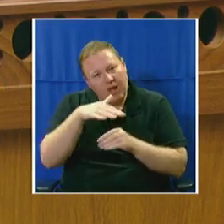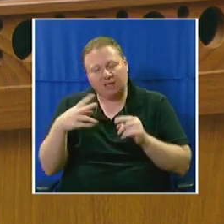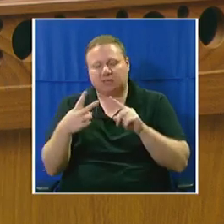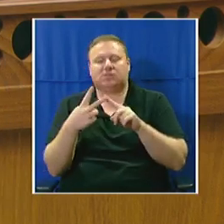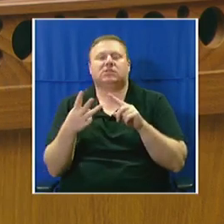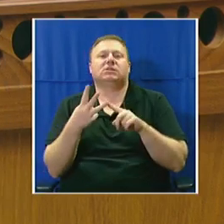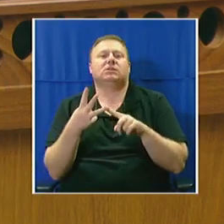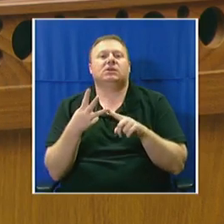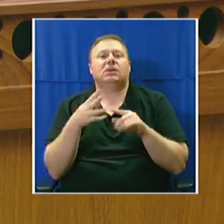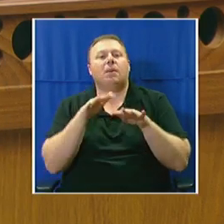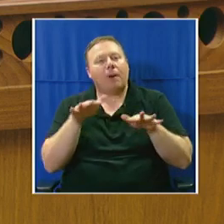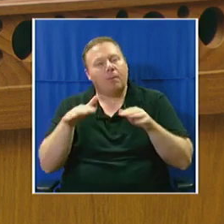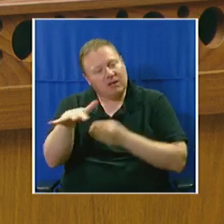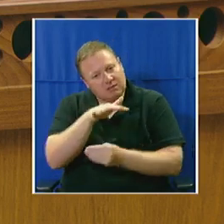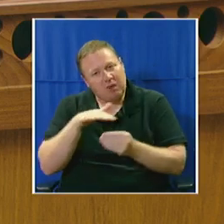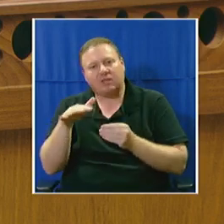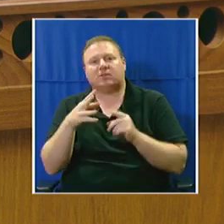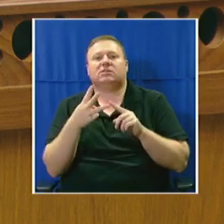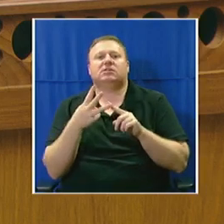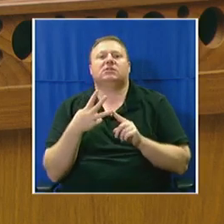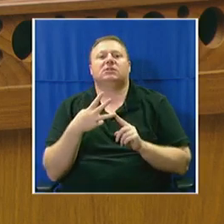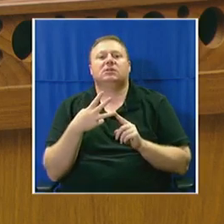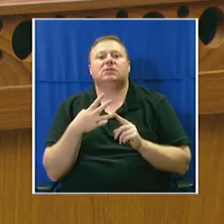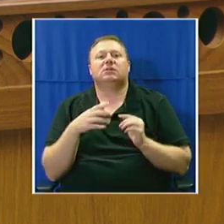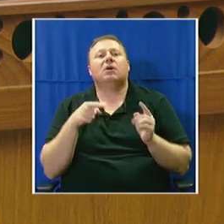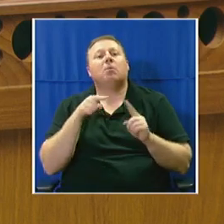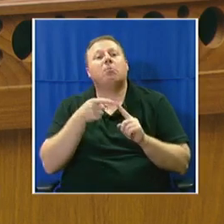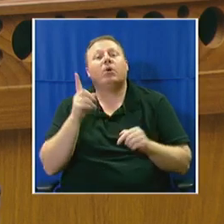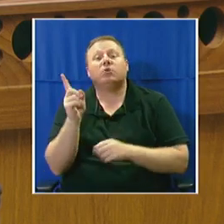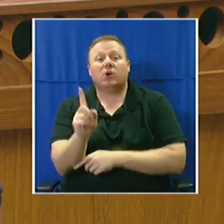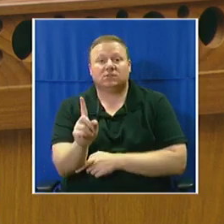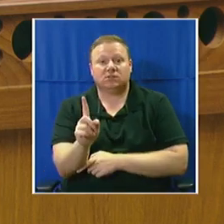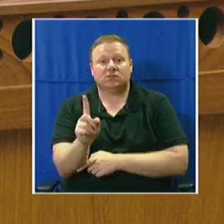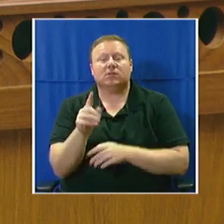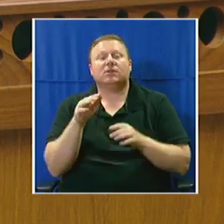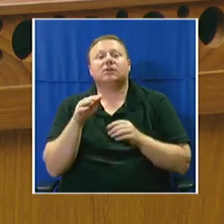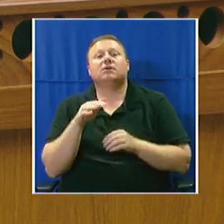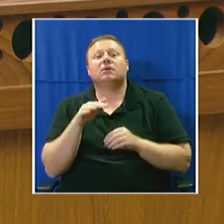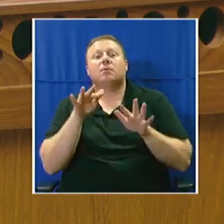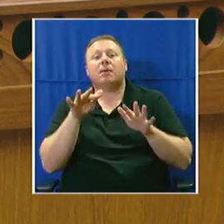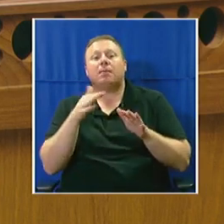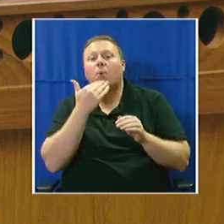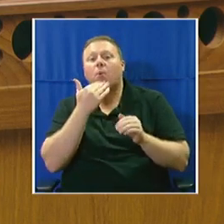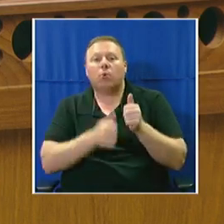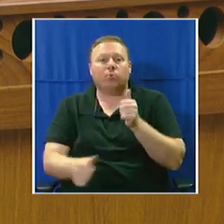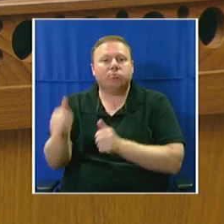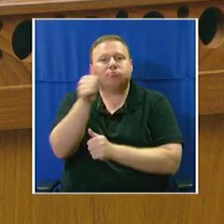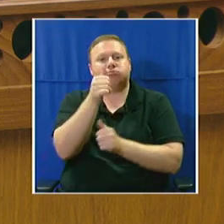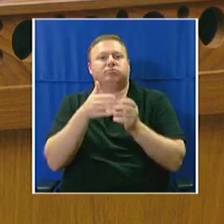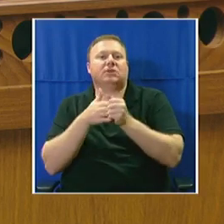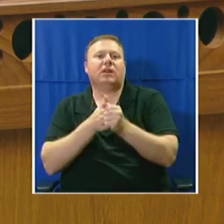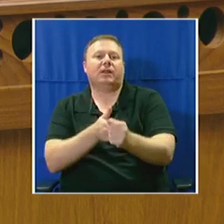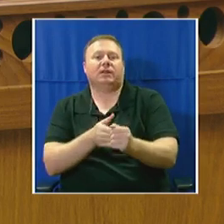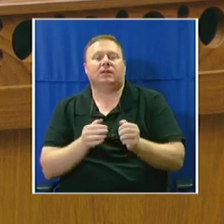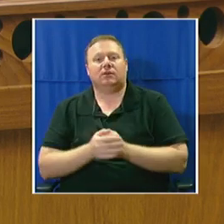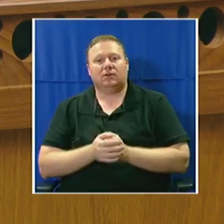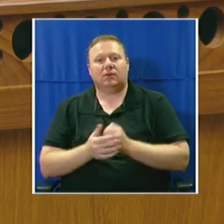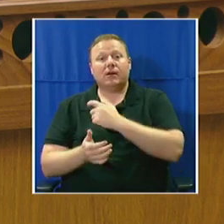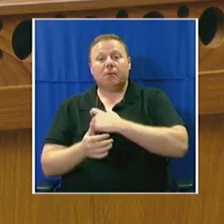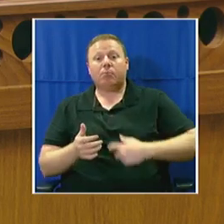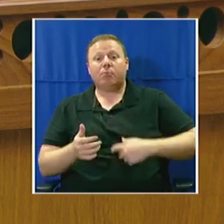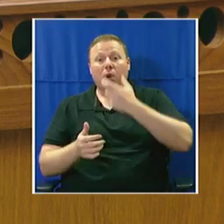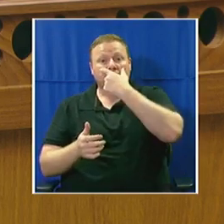the people who decide what the P priorities become the people who control the resources the adult men in their homes